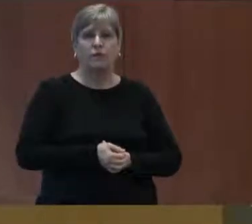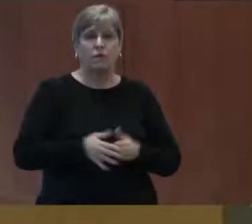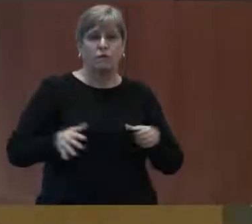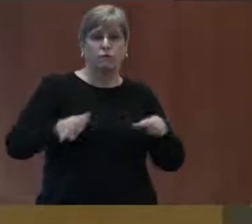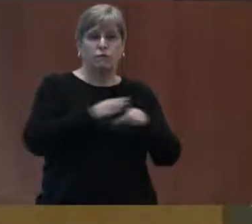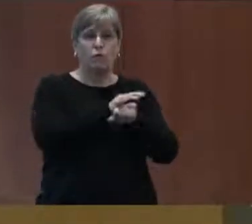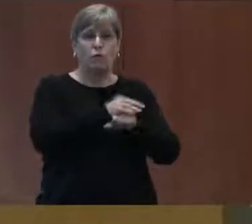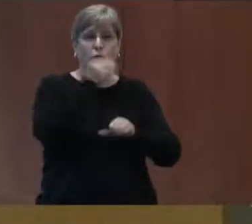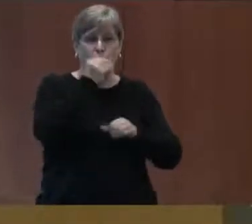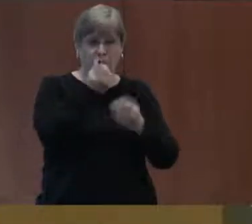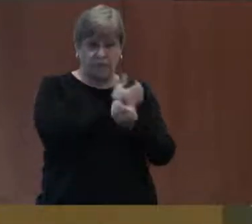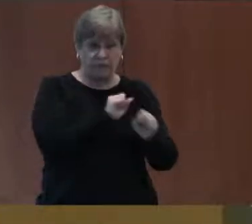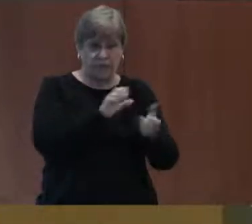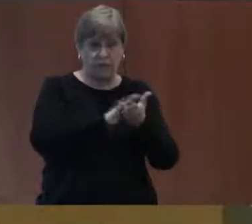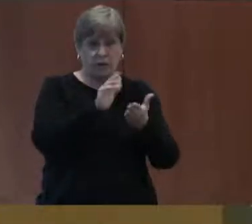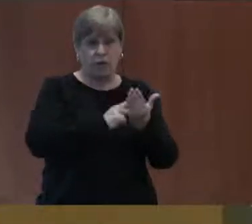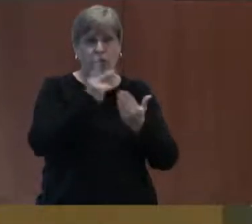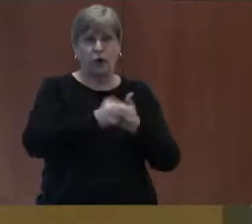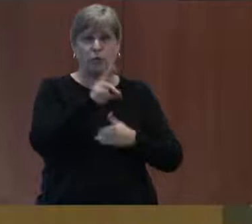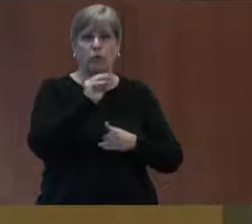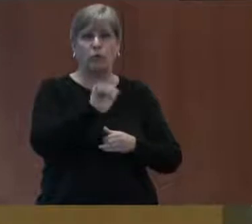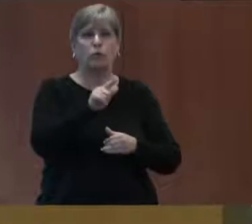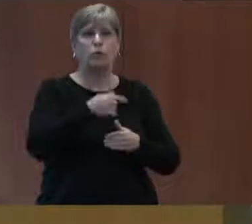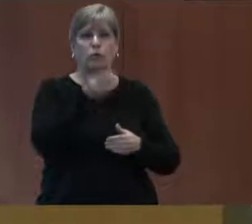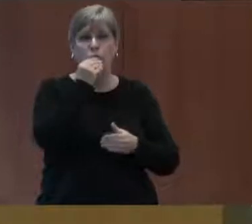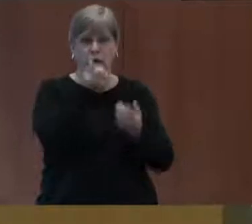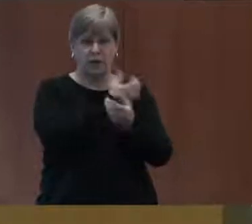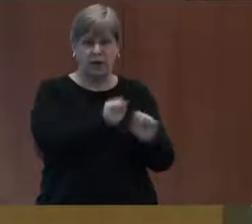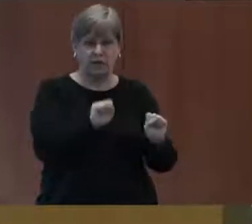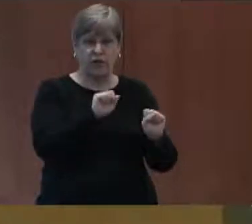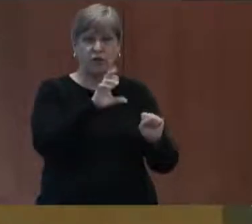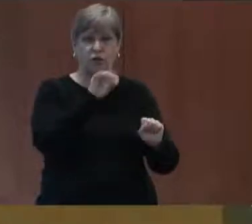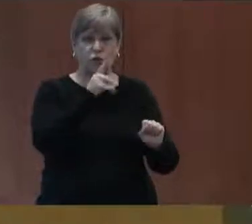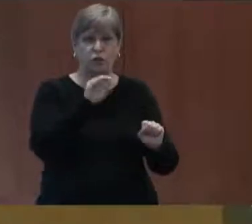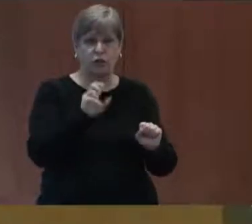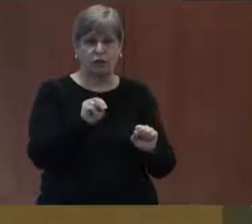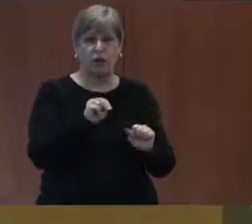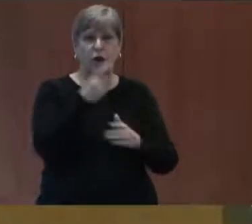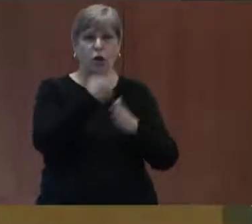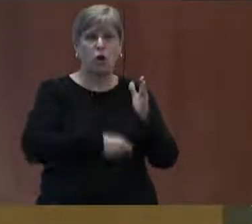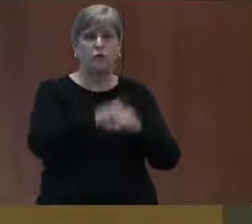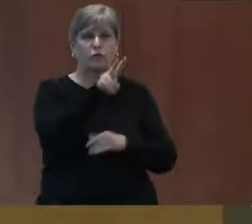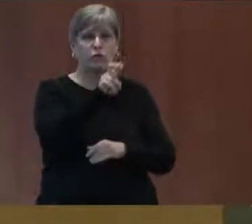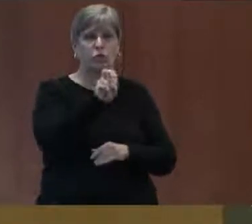Food Safety and Cleaning Program renewal to Food Safety Solutions at a cost of